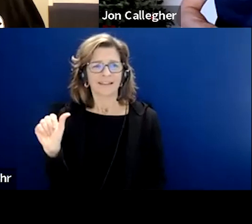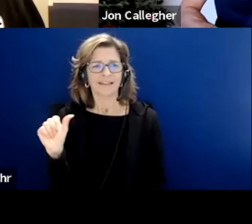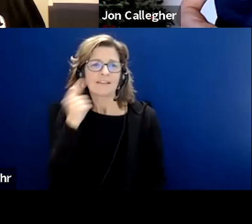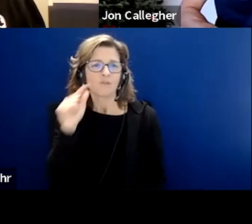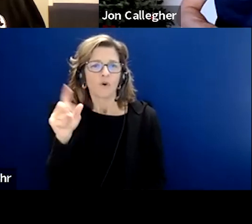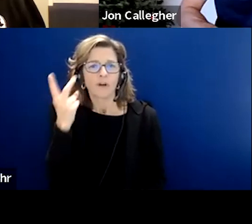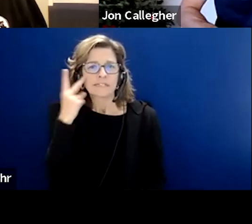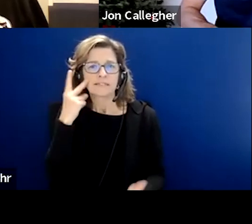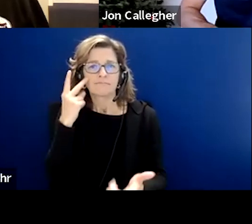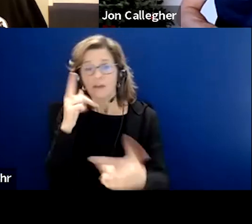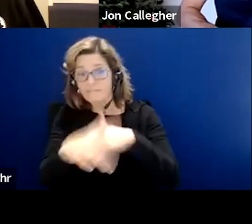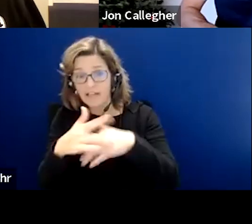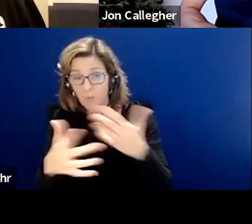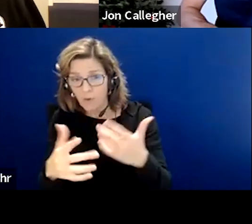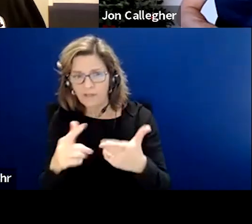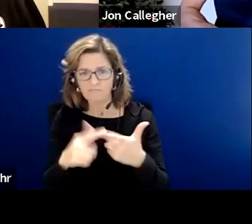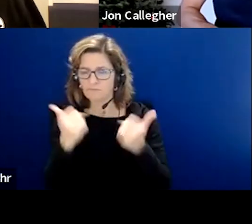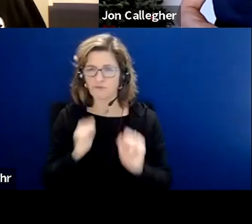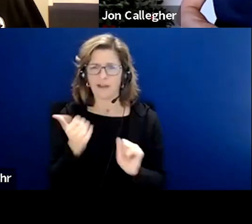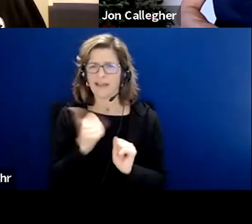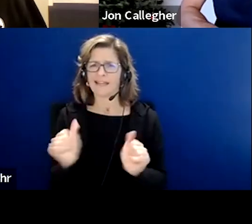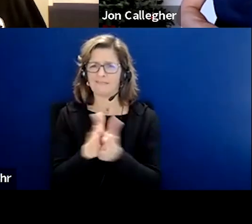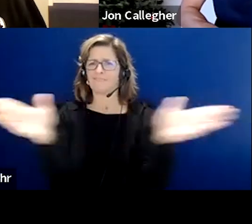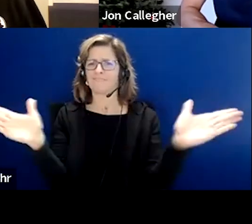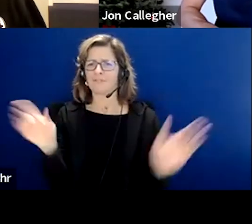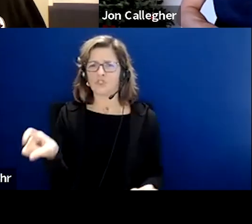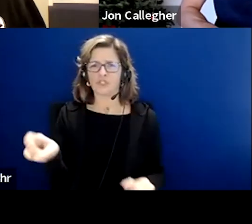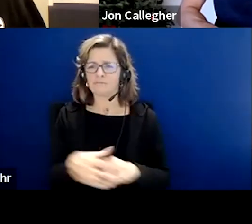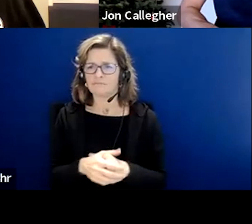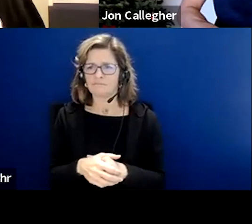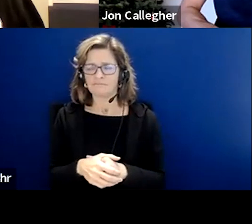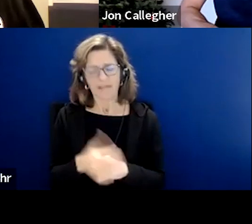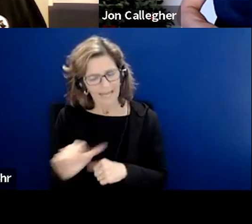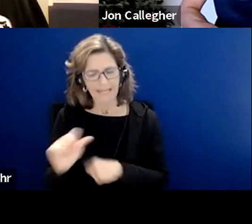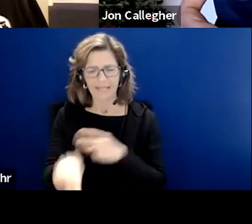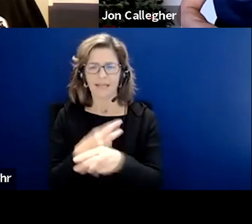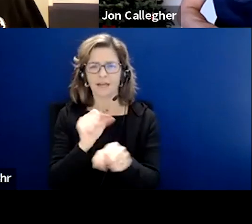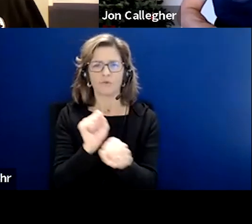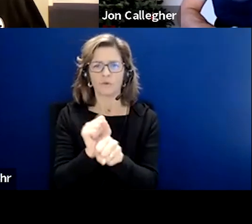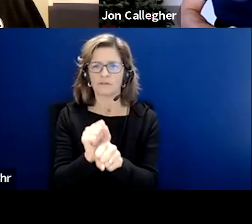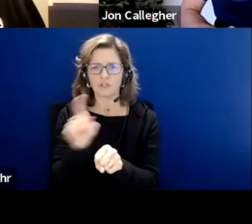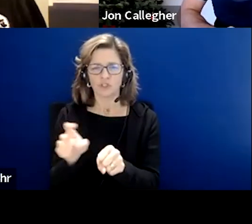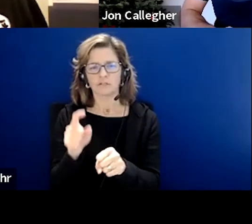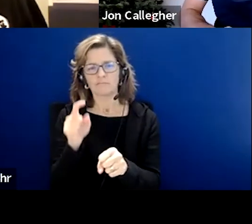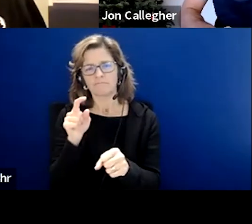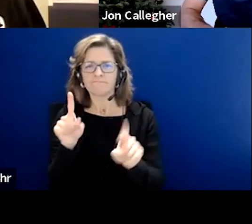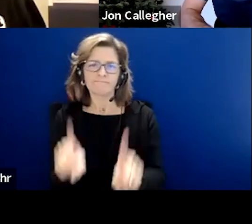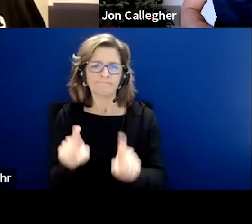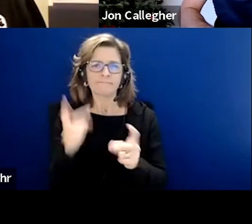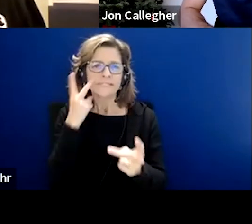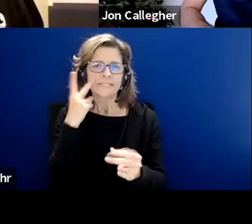is available to you as a worker, any type of worker. Awesome, great